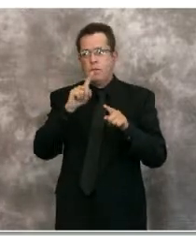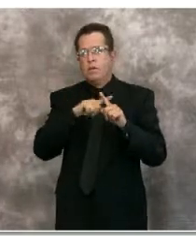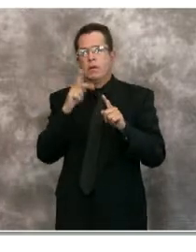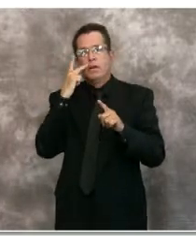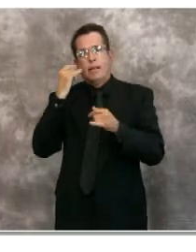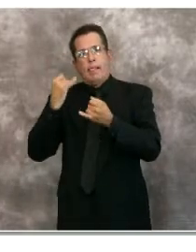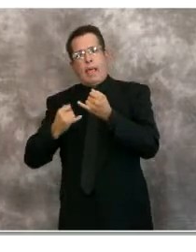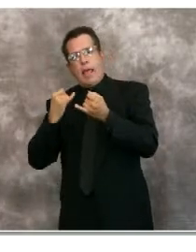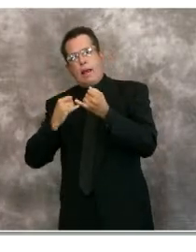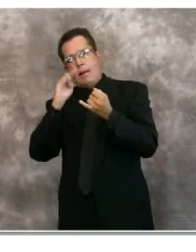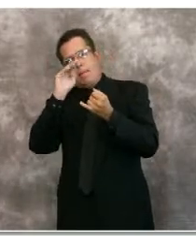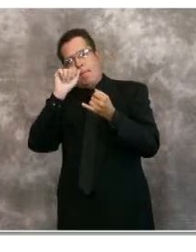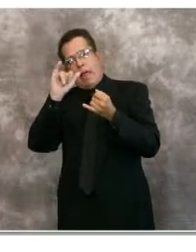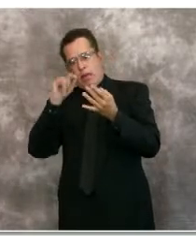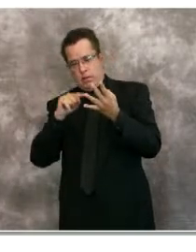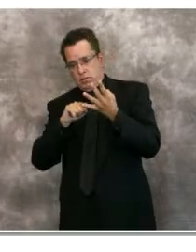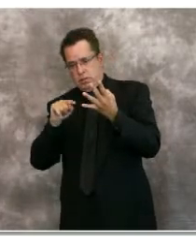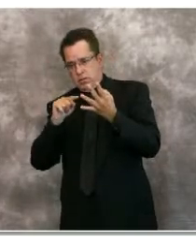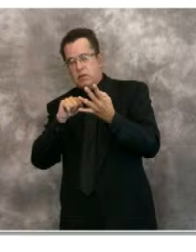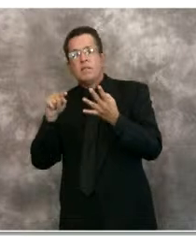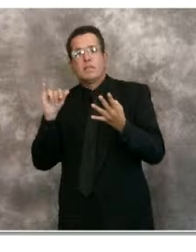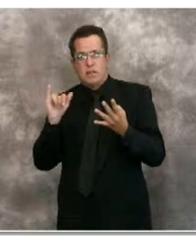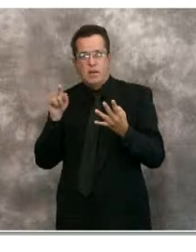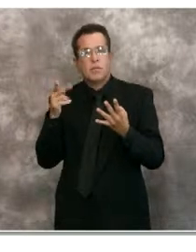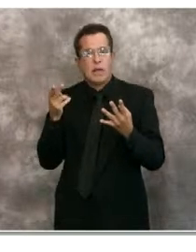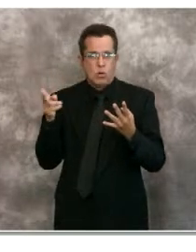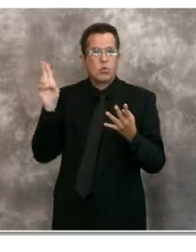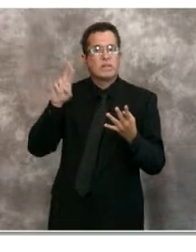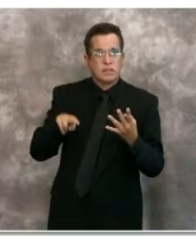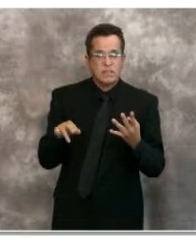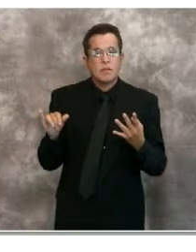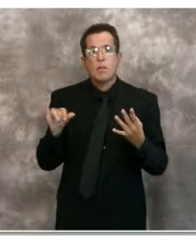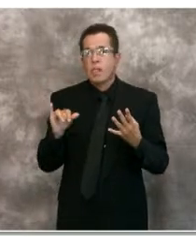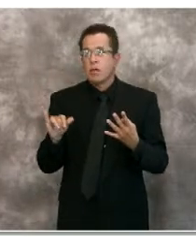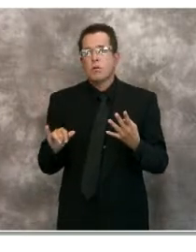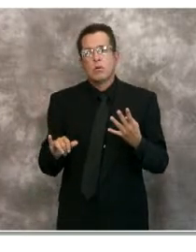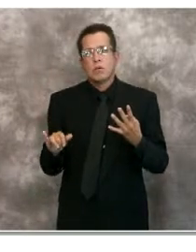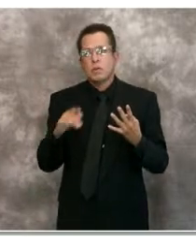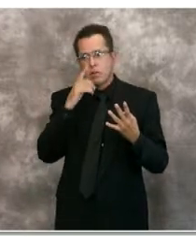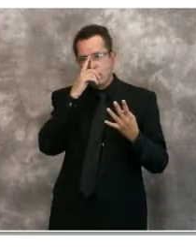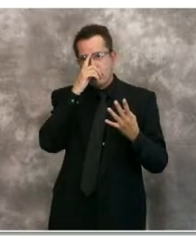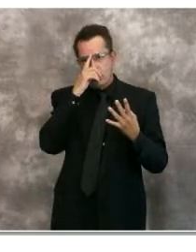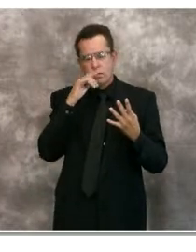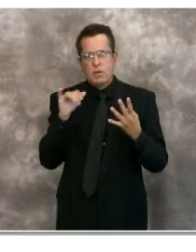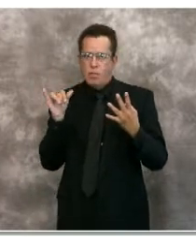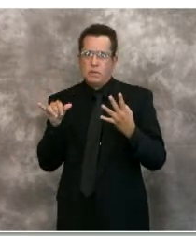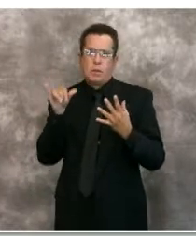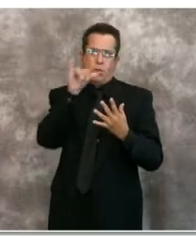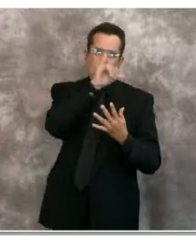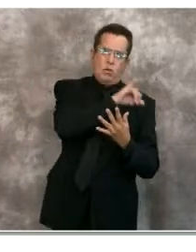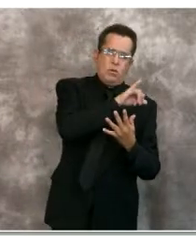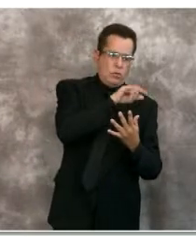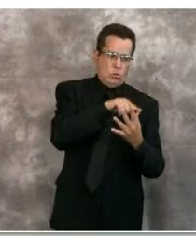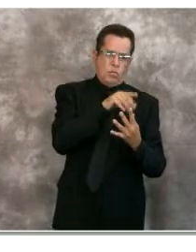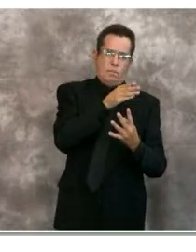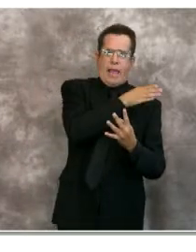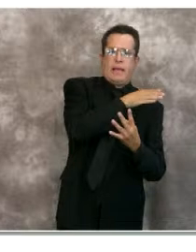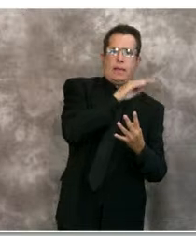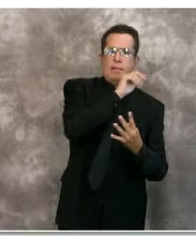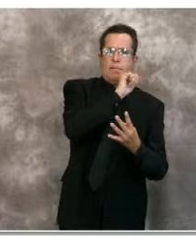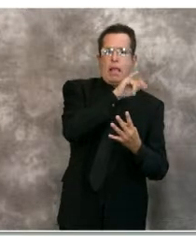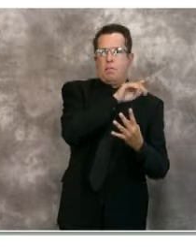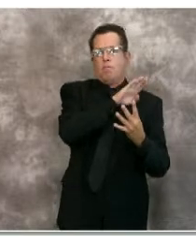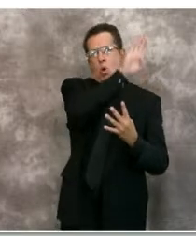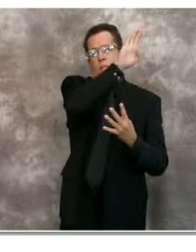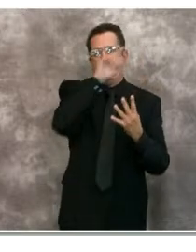part of May, we can see increased numbers similar to the early part of May. And in